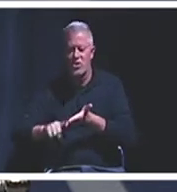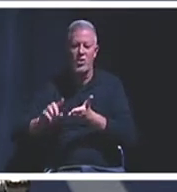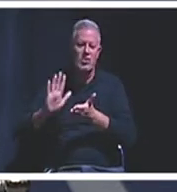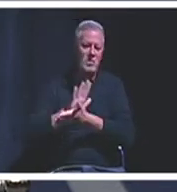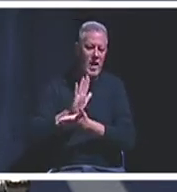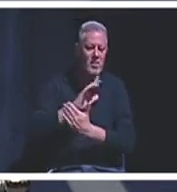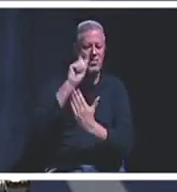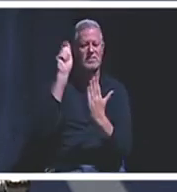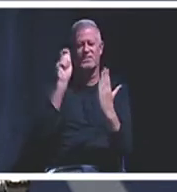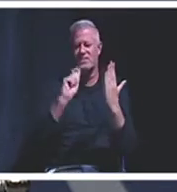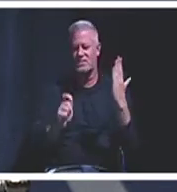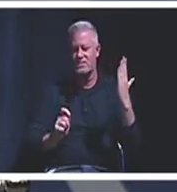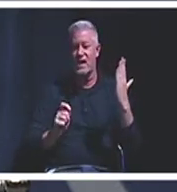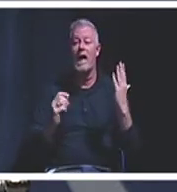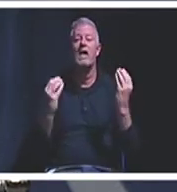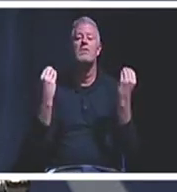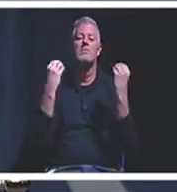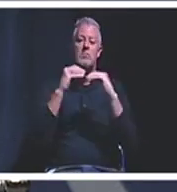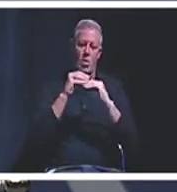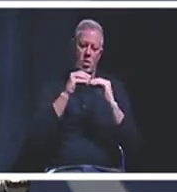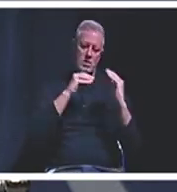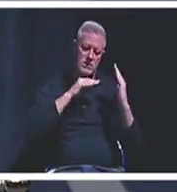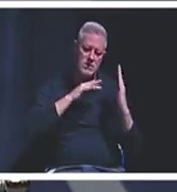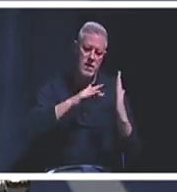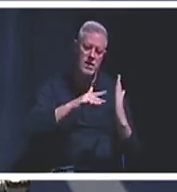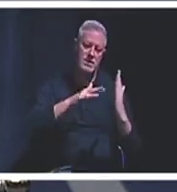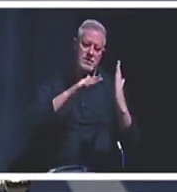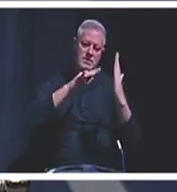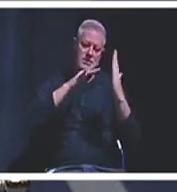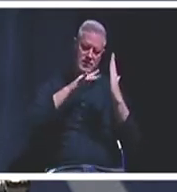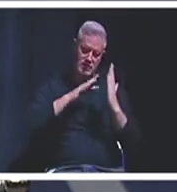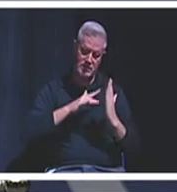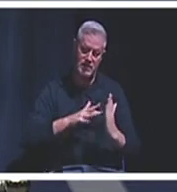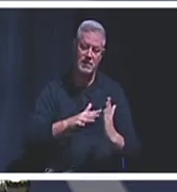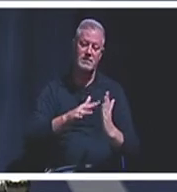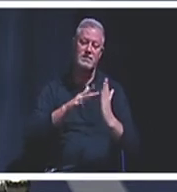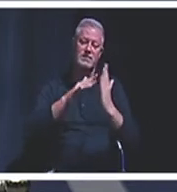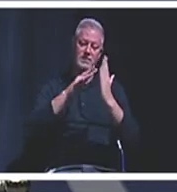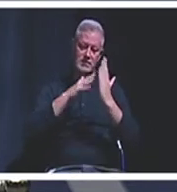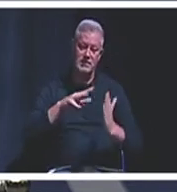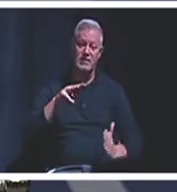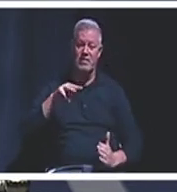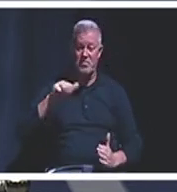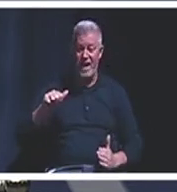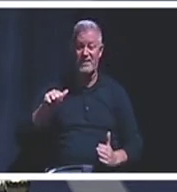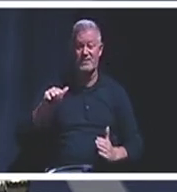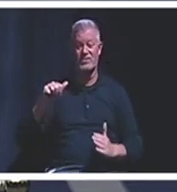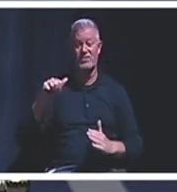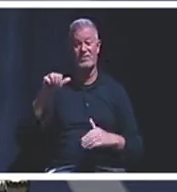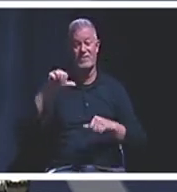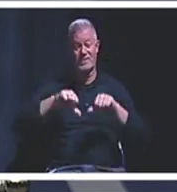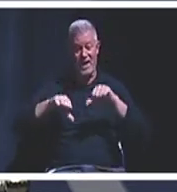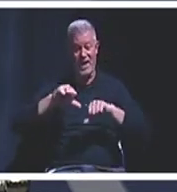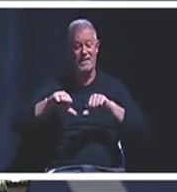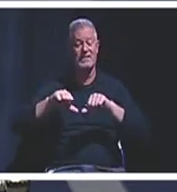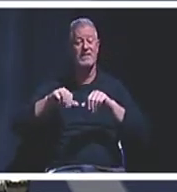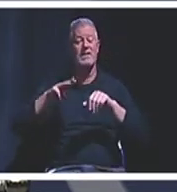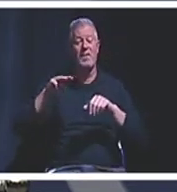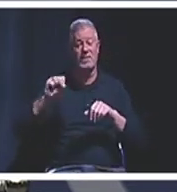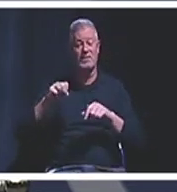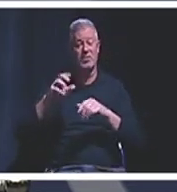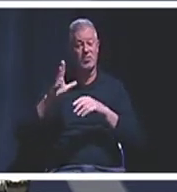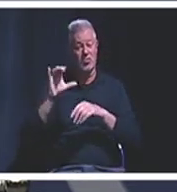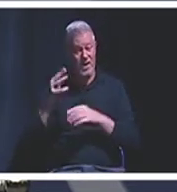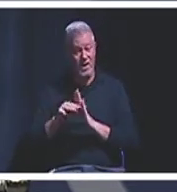of course, more studying. The Law Center's Master of Science curriculum reflects the university's